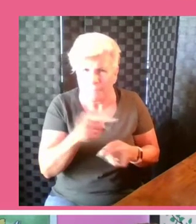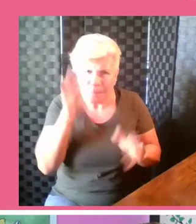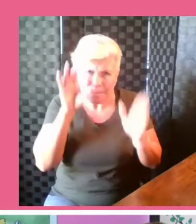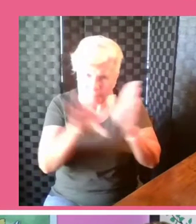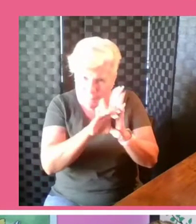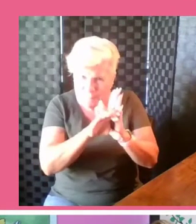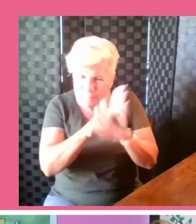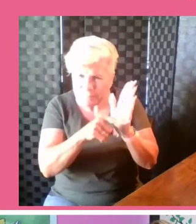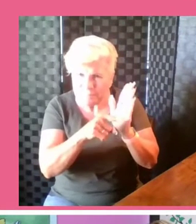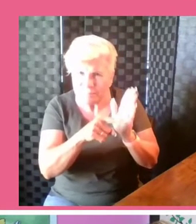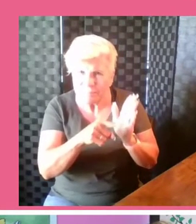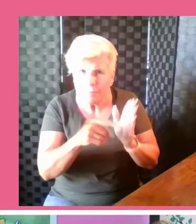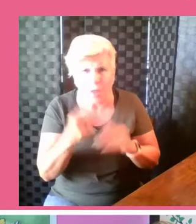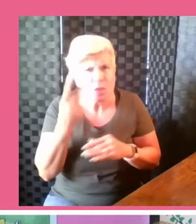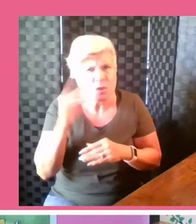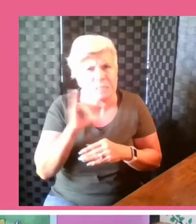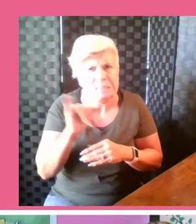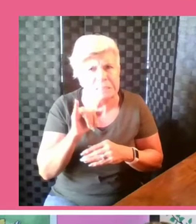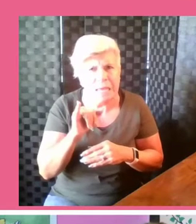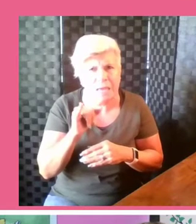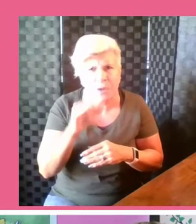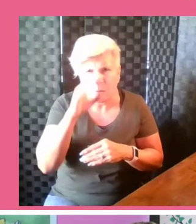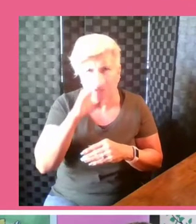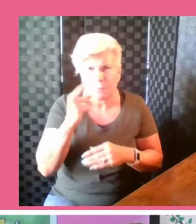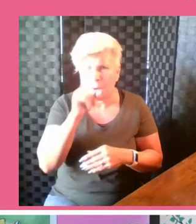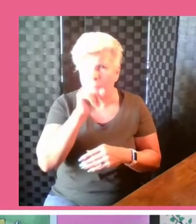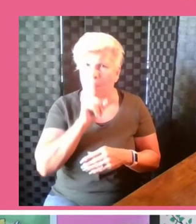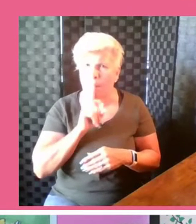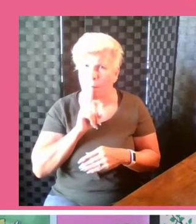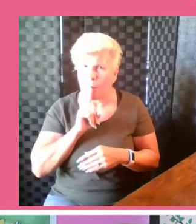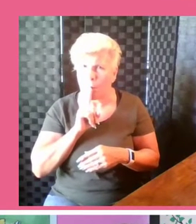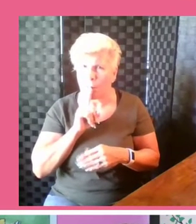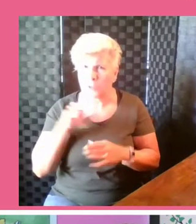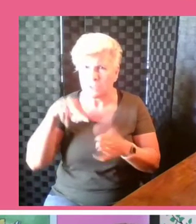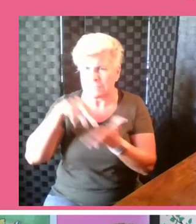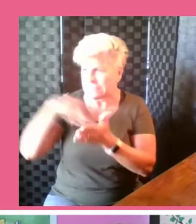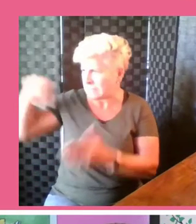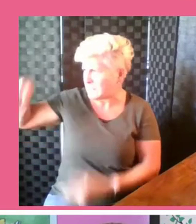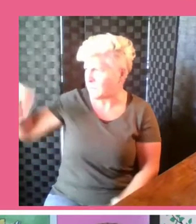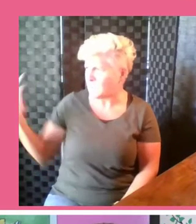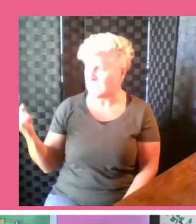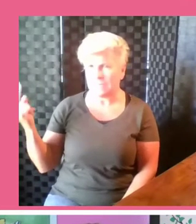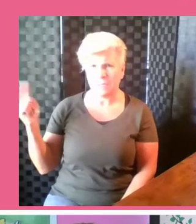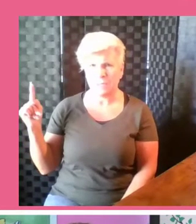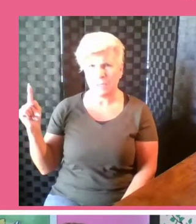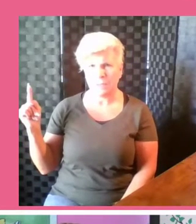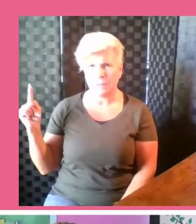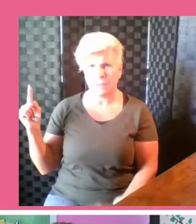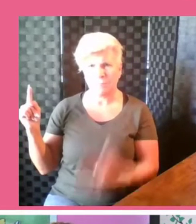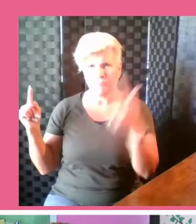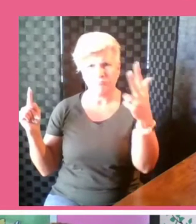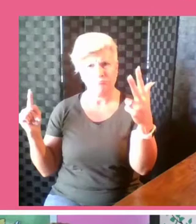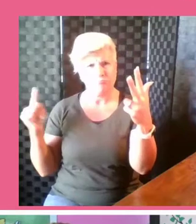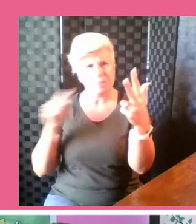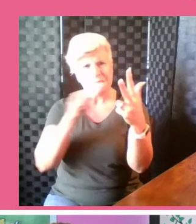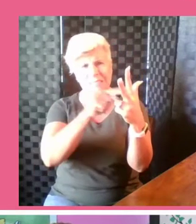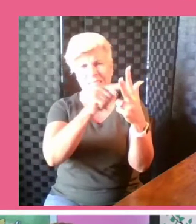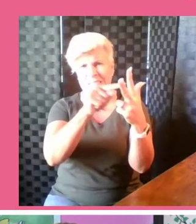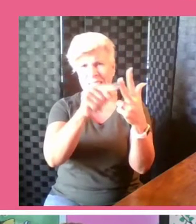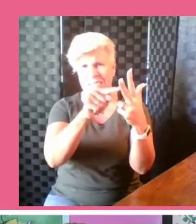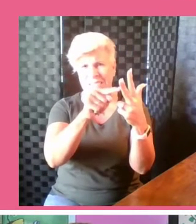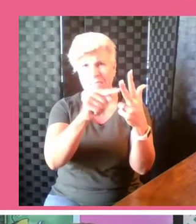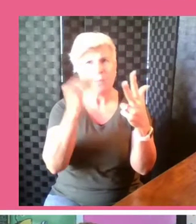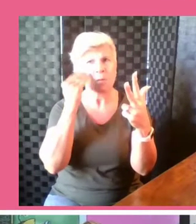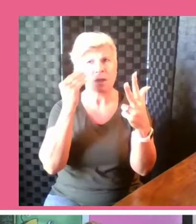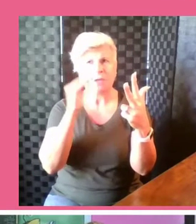here, it looks like chrysanthemum's alone. She's kind of off to the side. And I know that these characters'